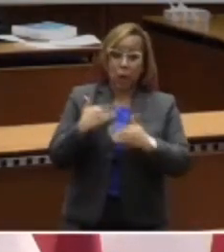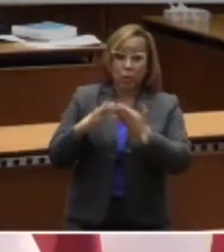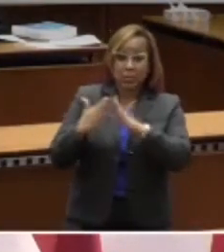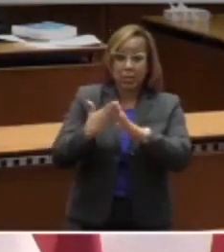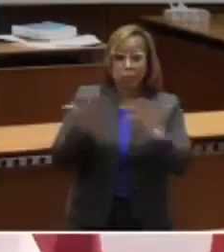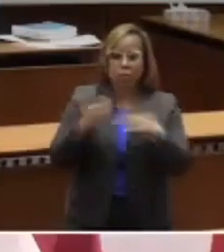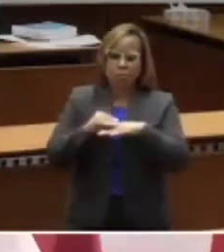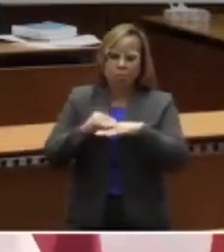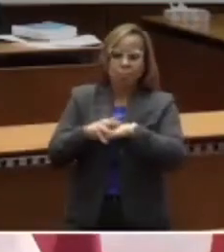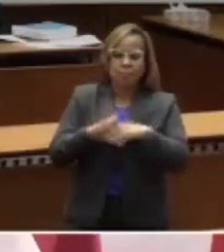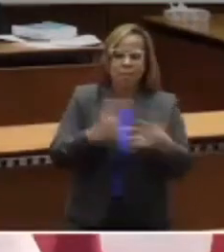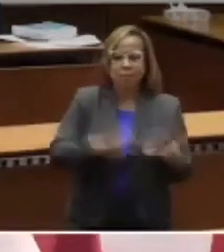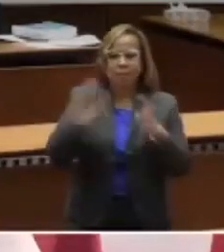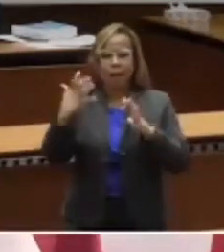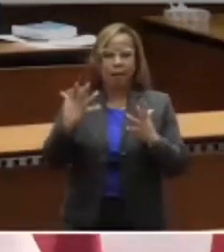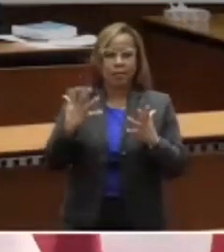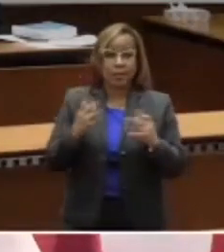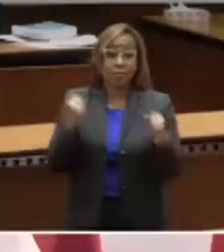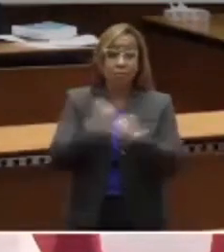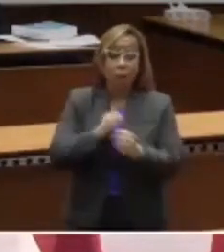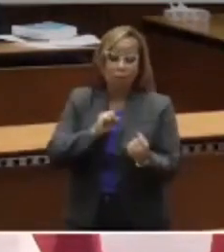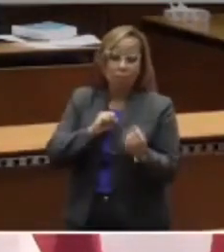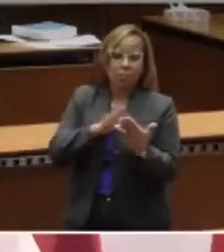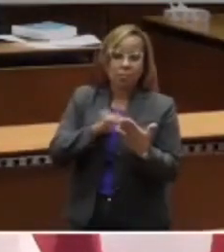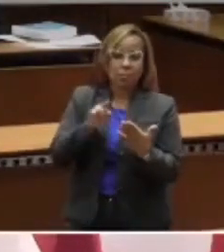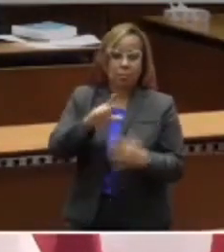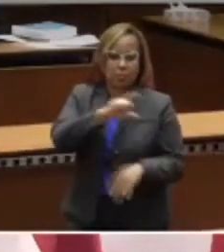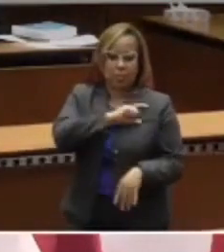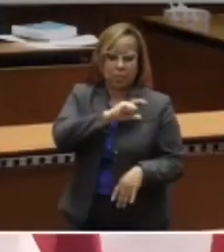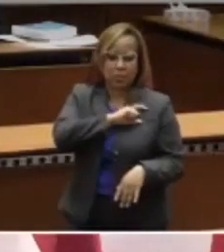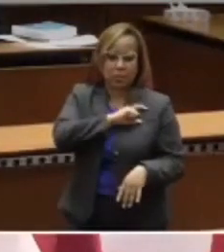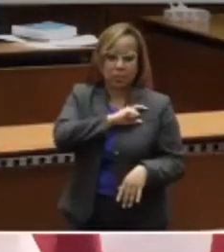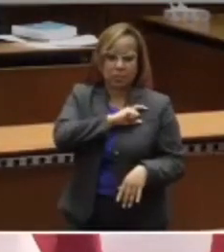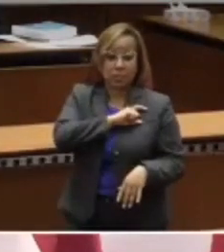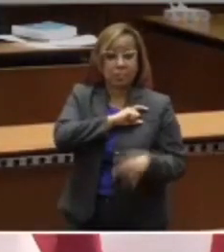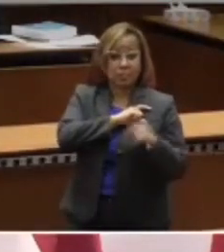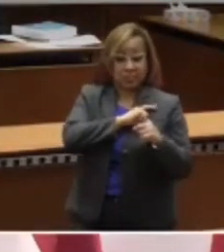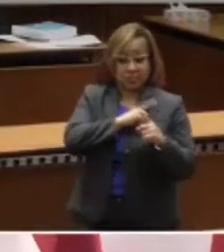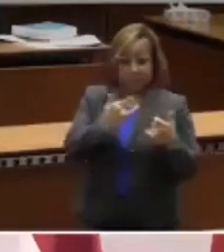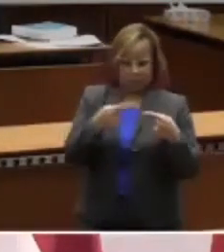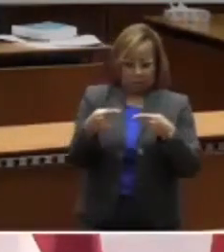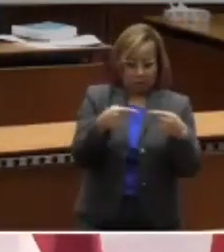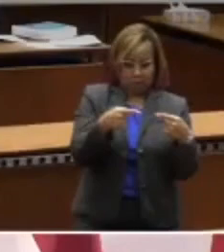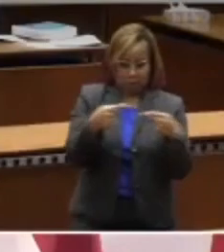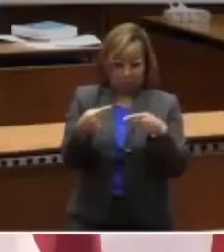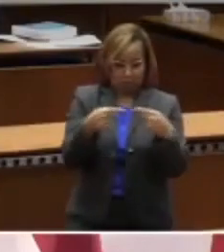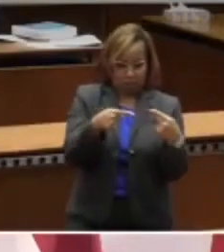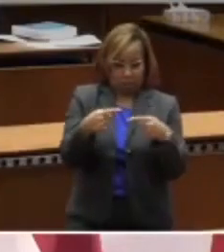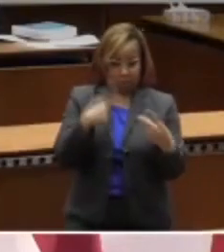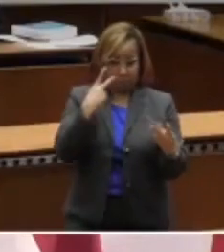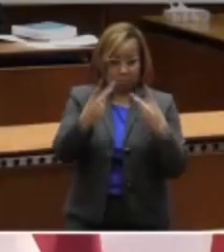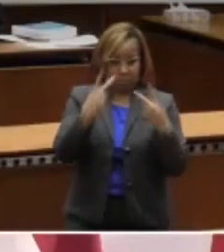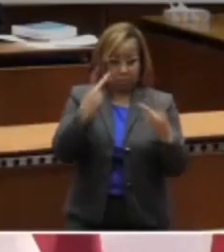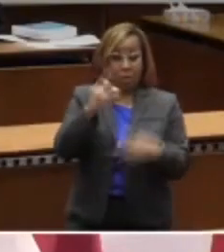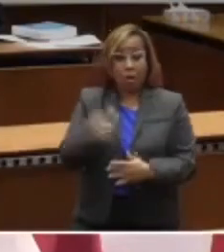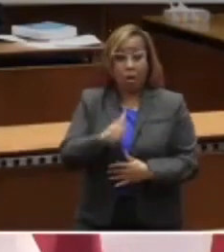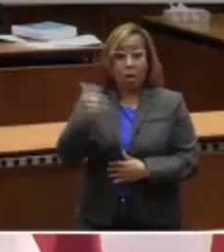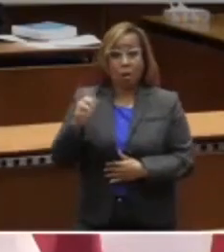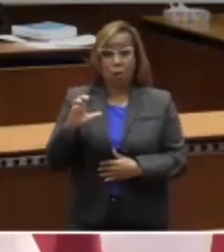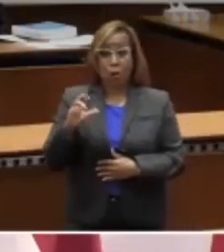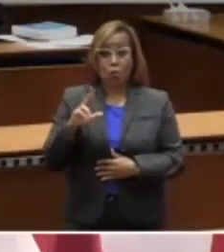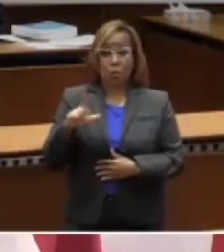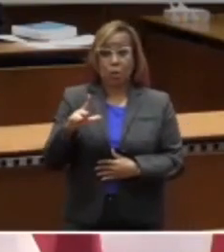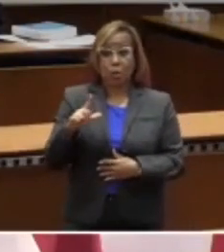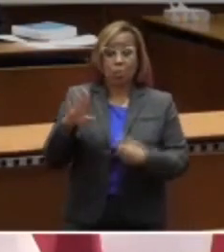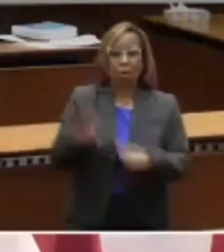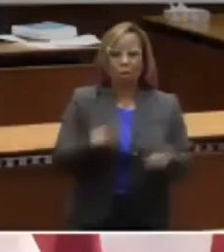create chaos and to fight the police. As the tensions rose, other criminal elements probed